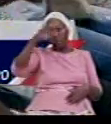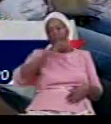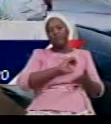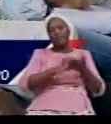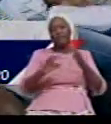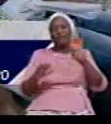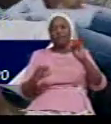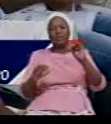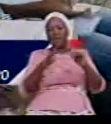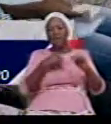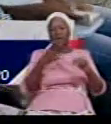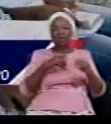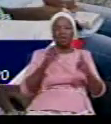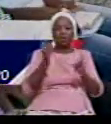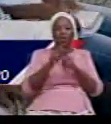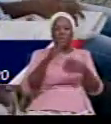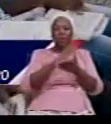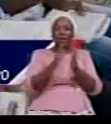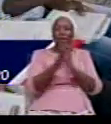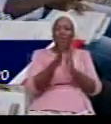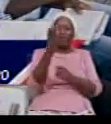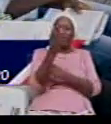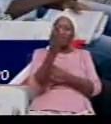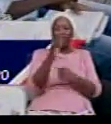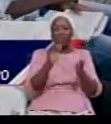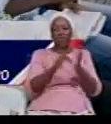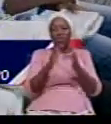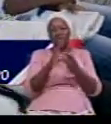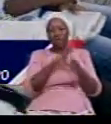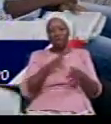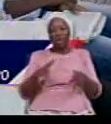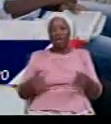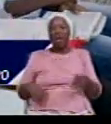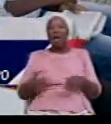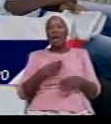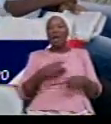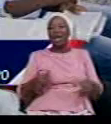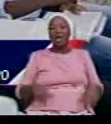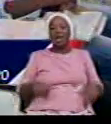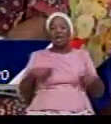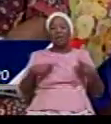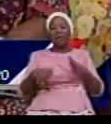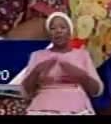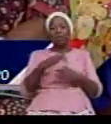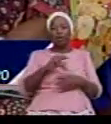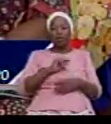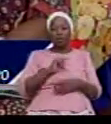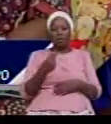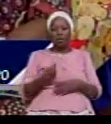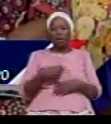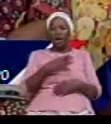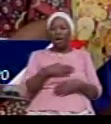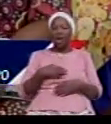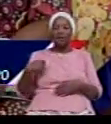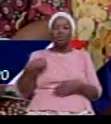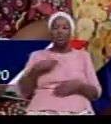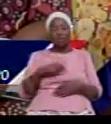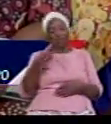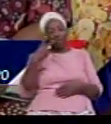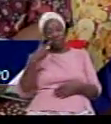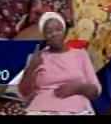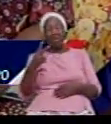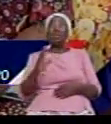word became flesh, is Jesus Christ, and he dwelt among us, and we beheld